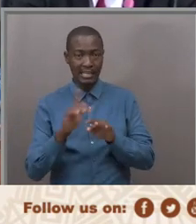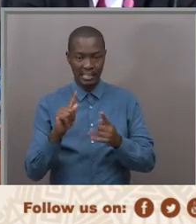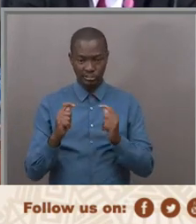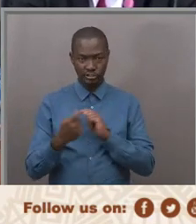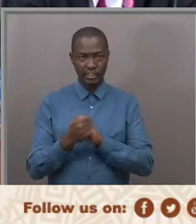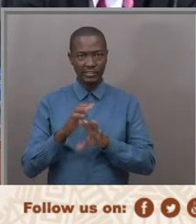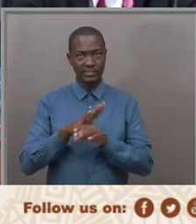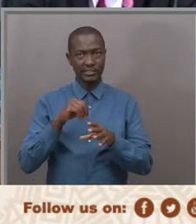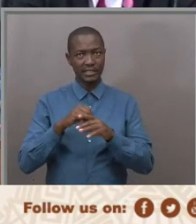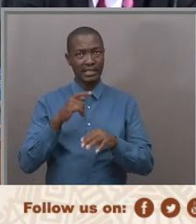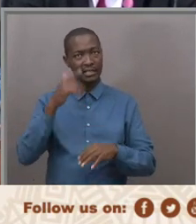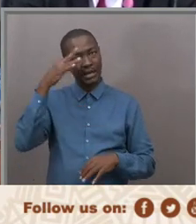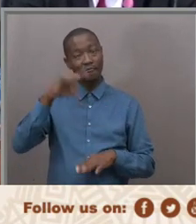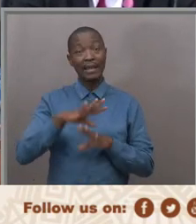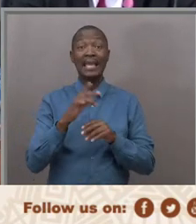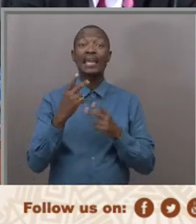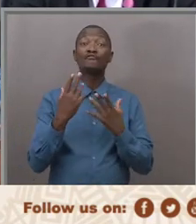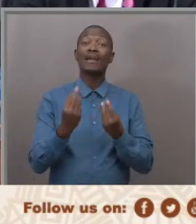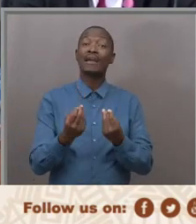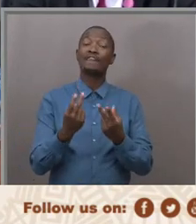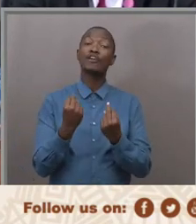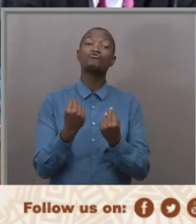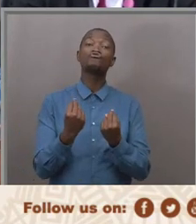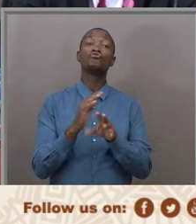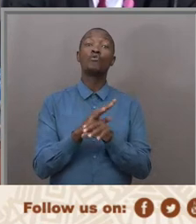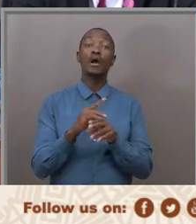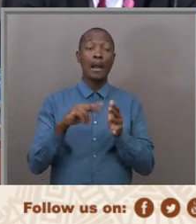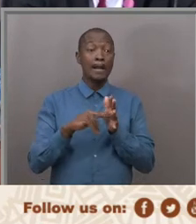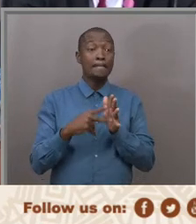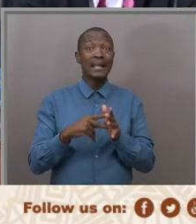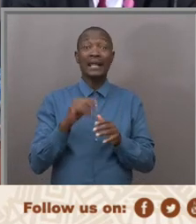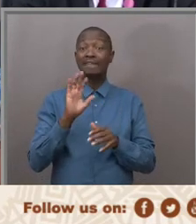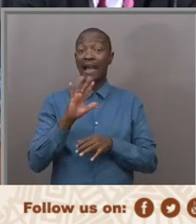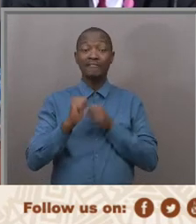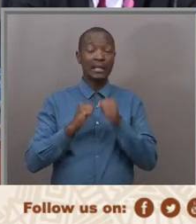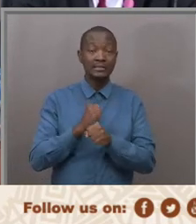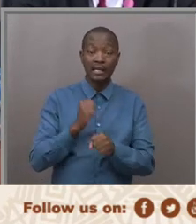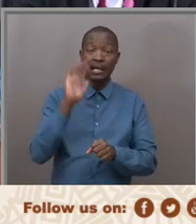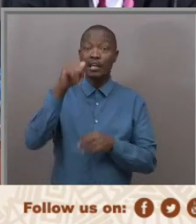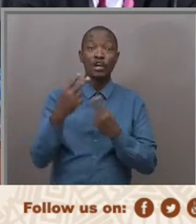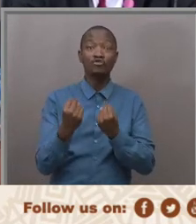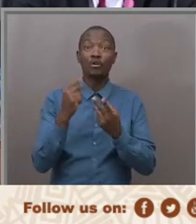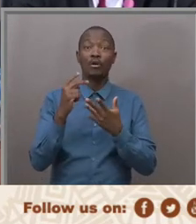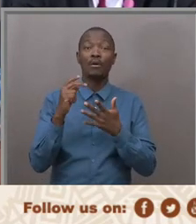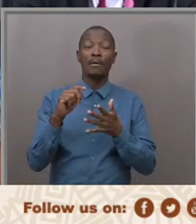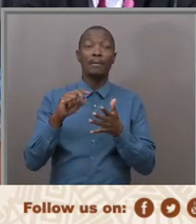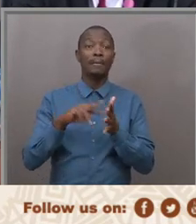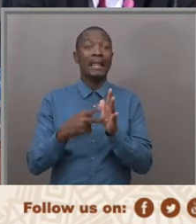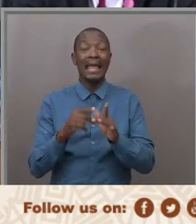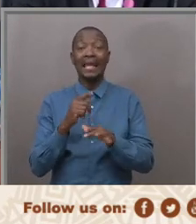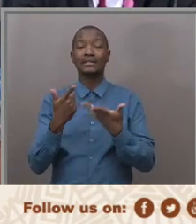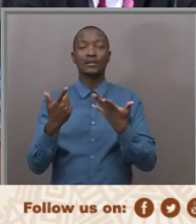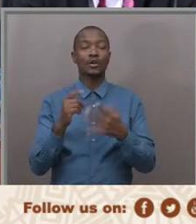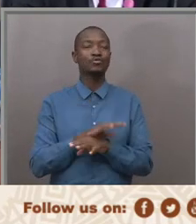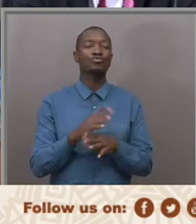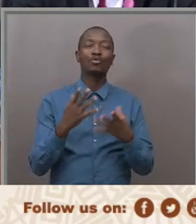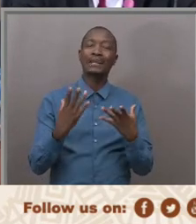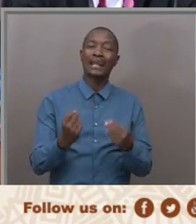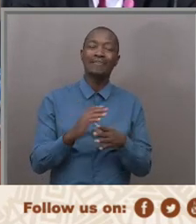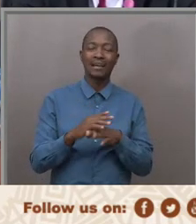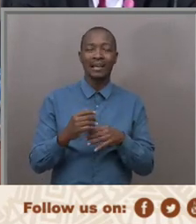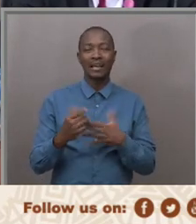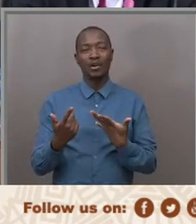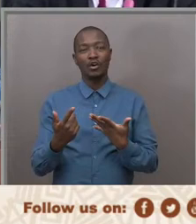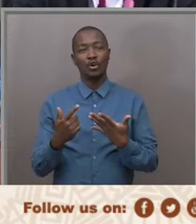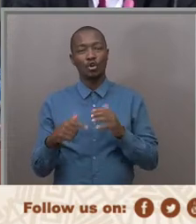new plan every 5 years, you have no long-term plan for a locality, you have no long-term plan for a community, you